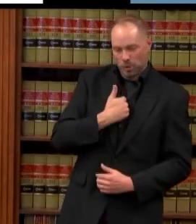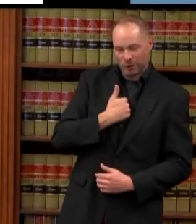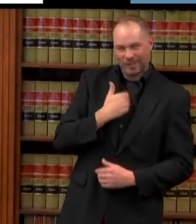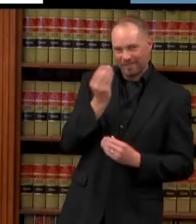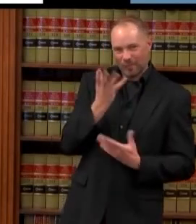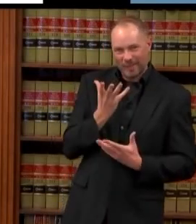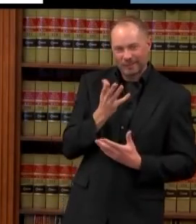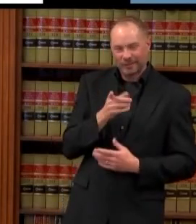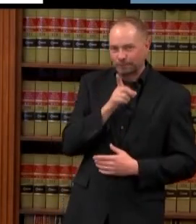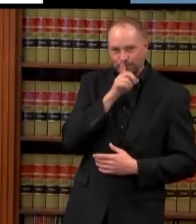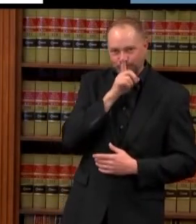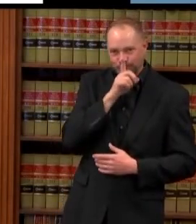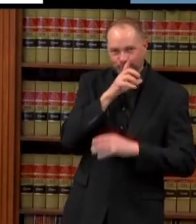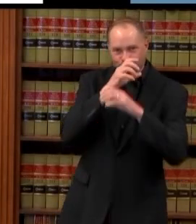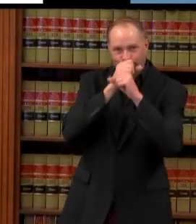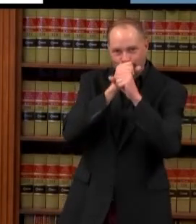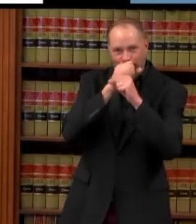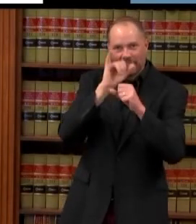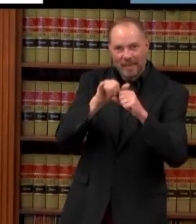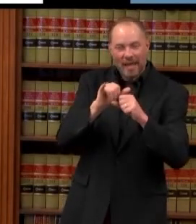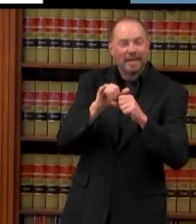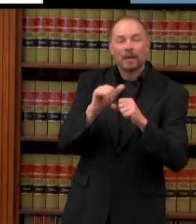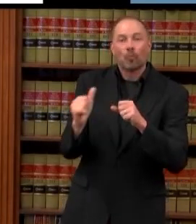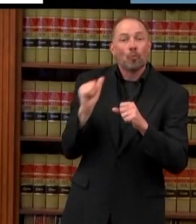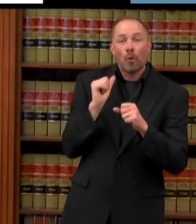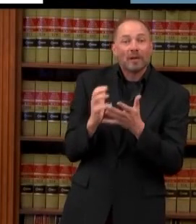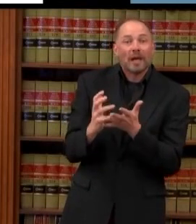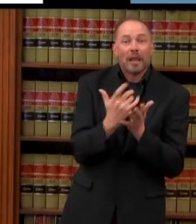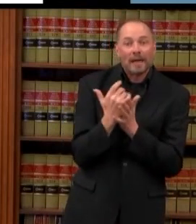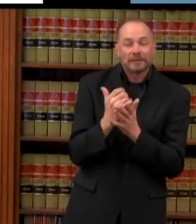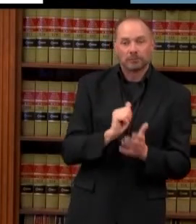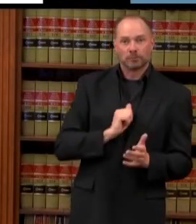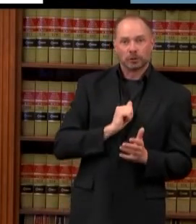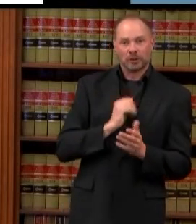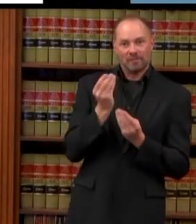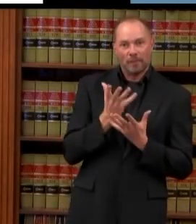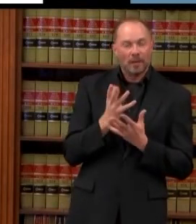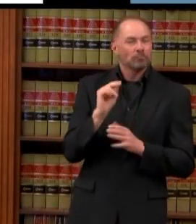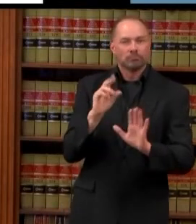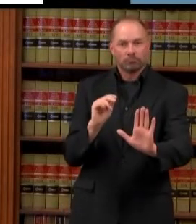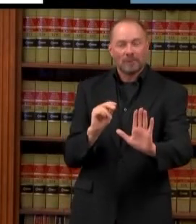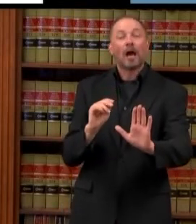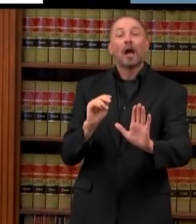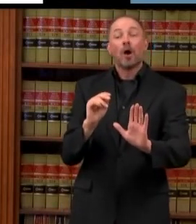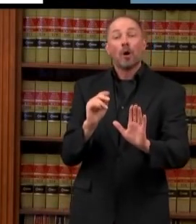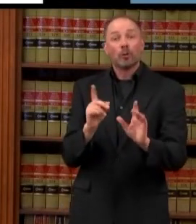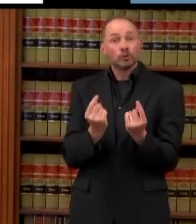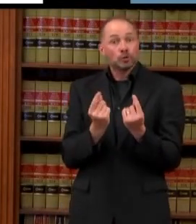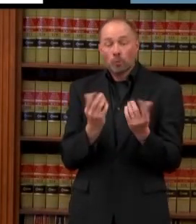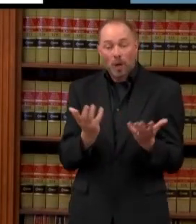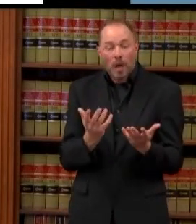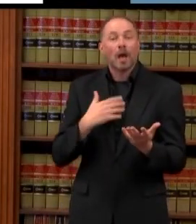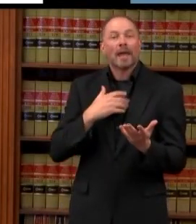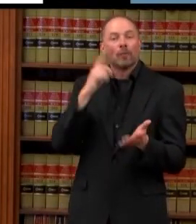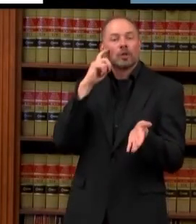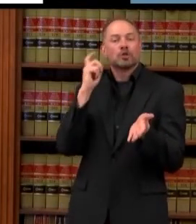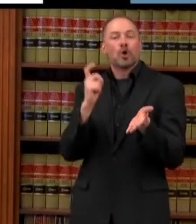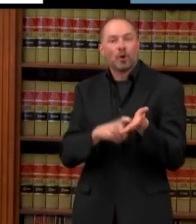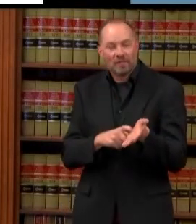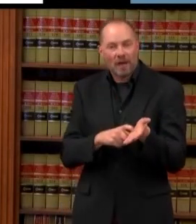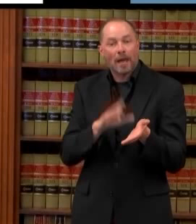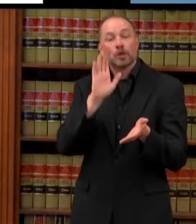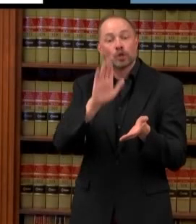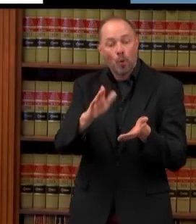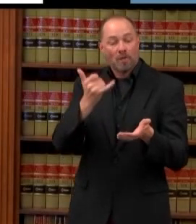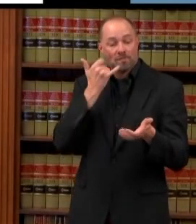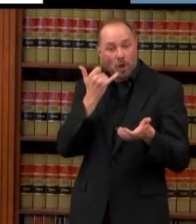information. It does not collect any personal information. All it does is notify you that your phone may